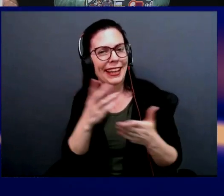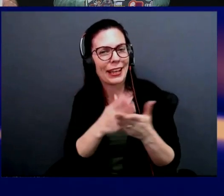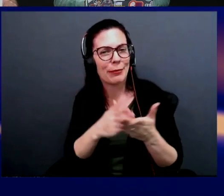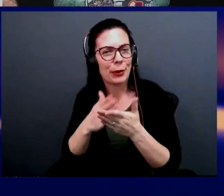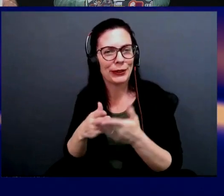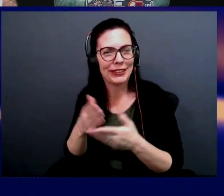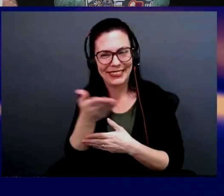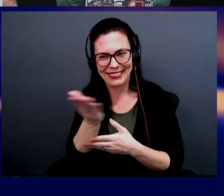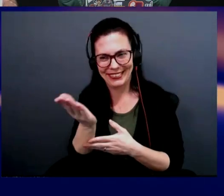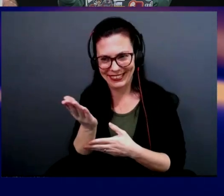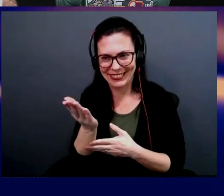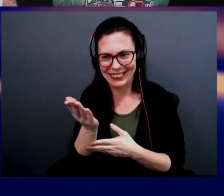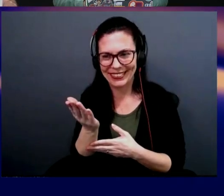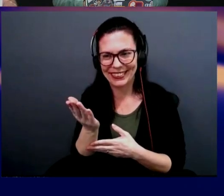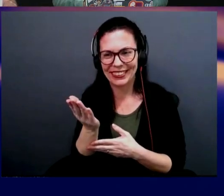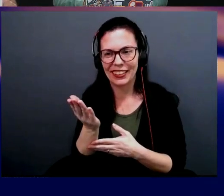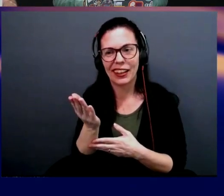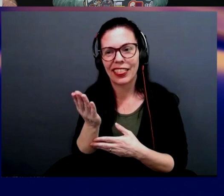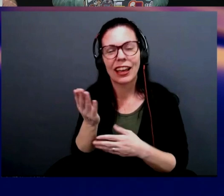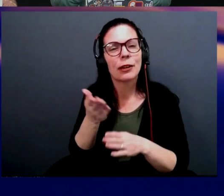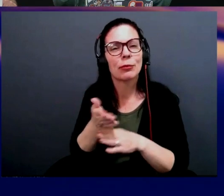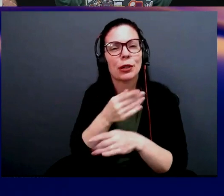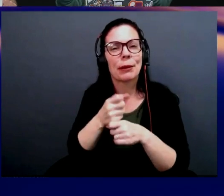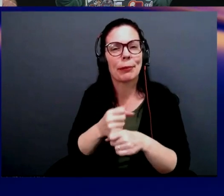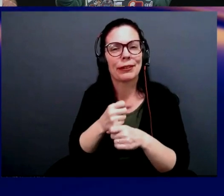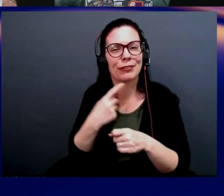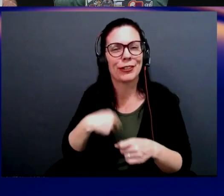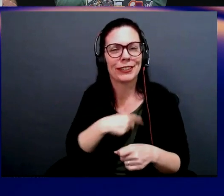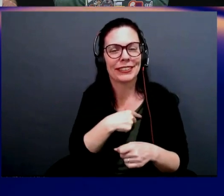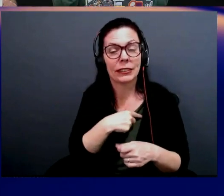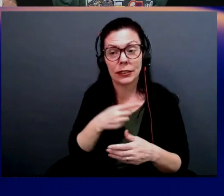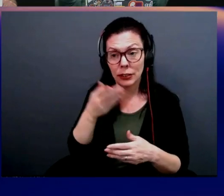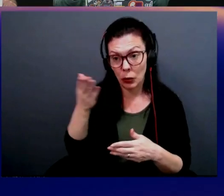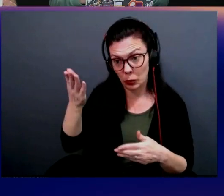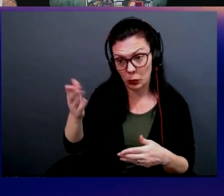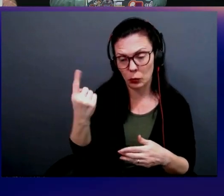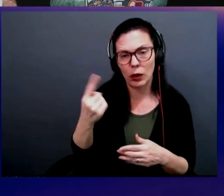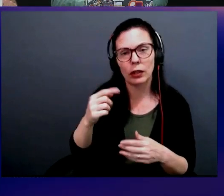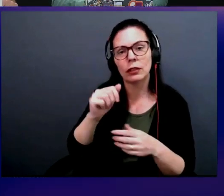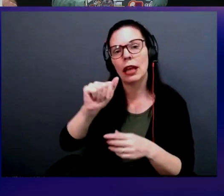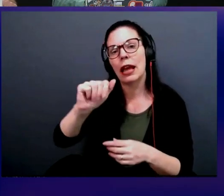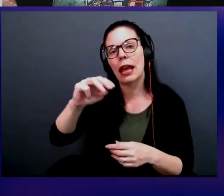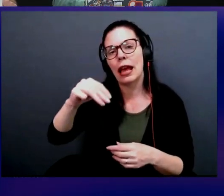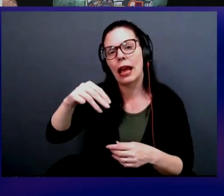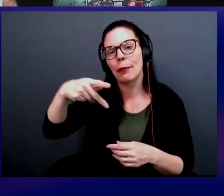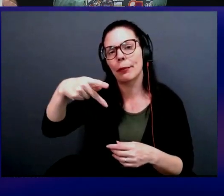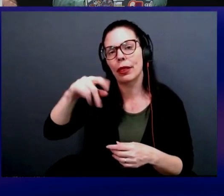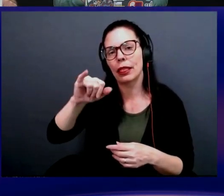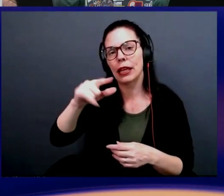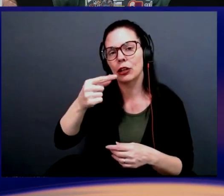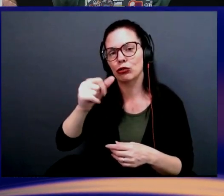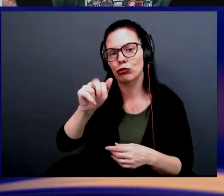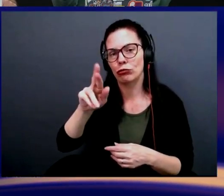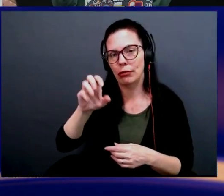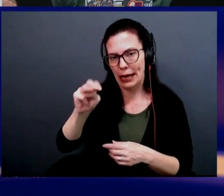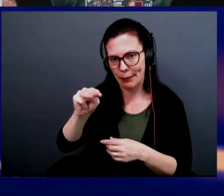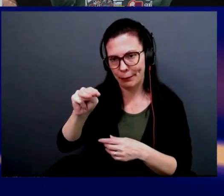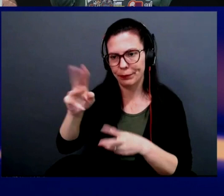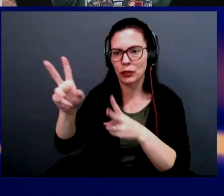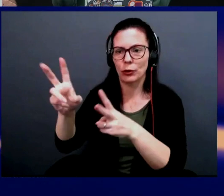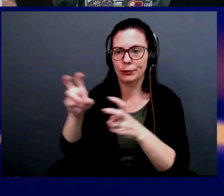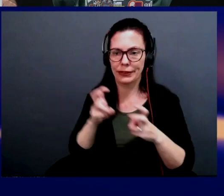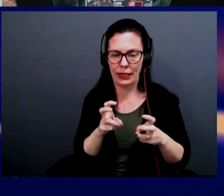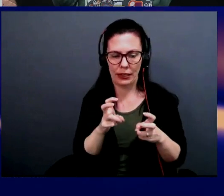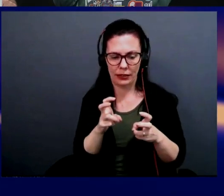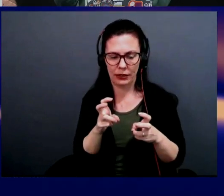that have been kind of pre-built for us. So there's this one called Ampligram. We'll take that, and what we can do is we